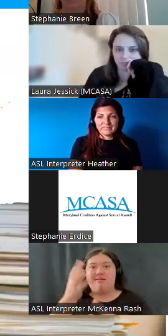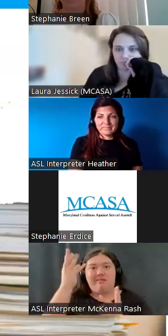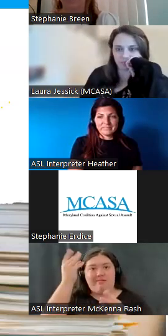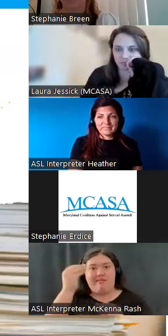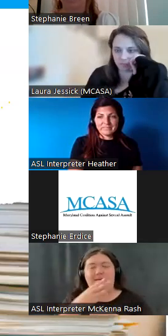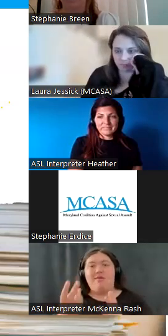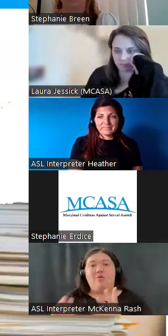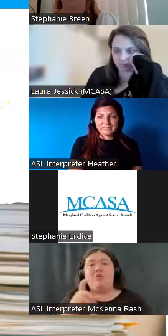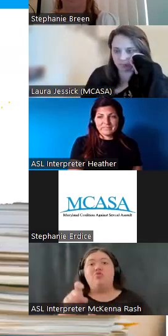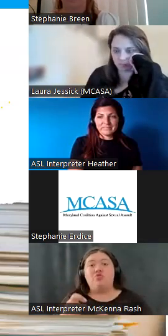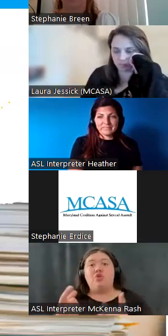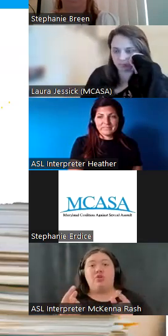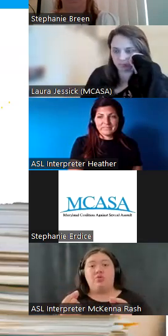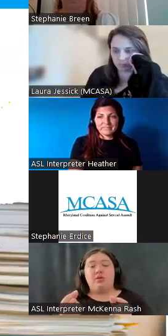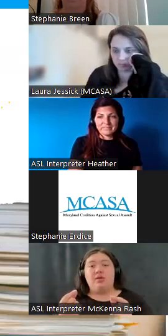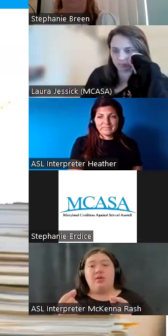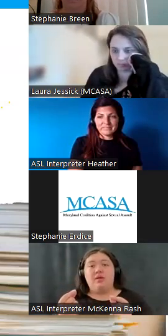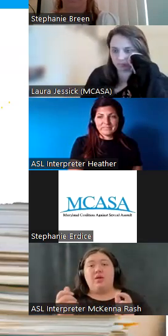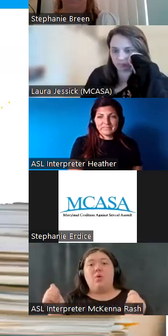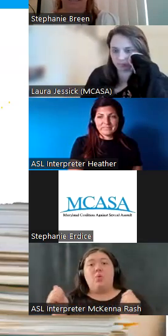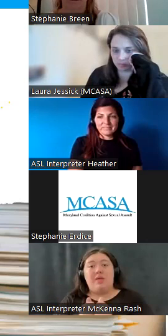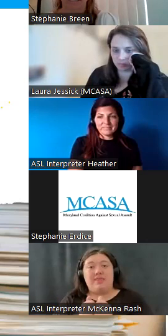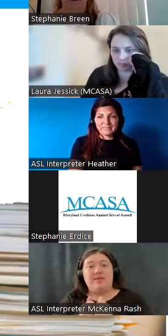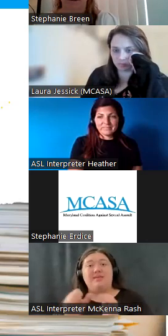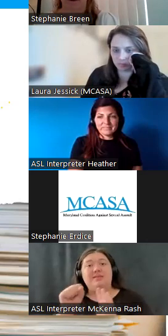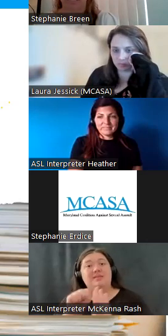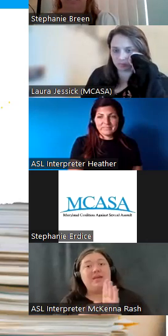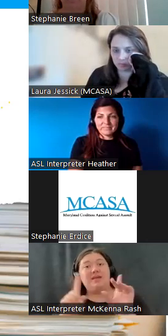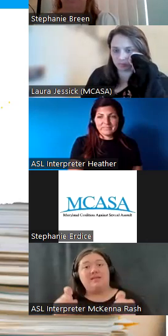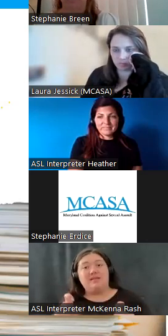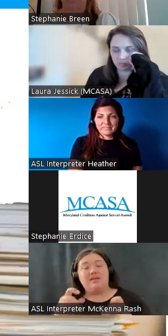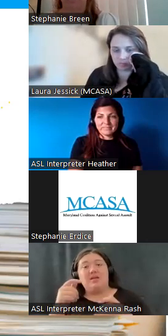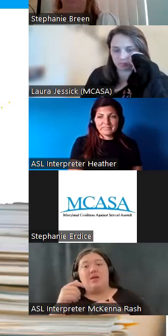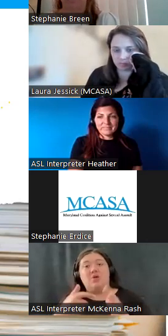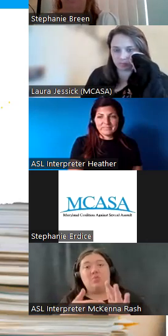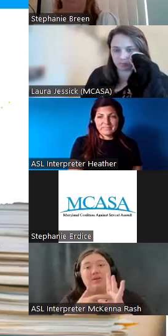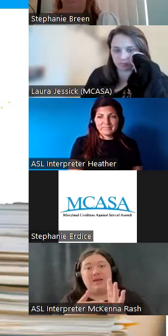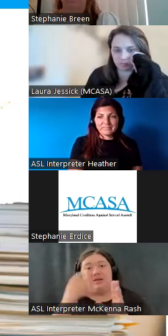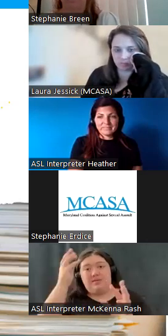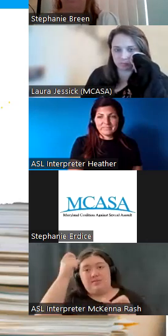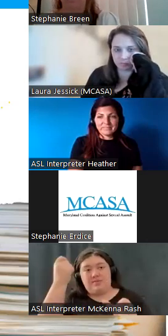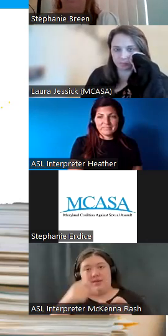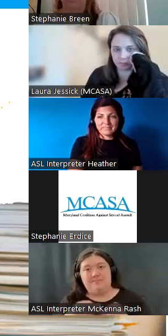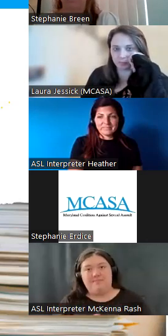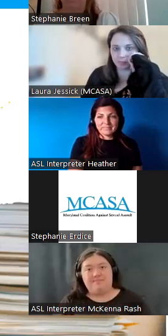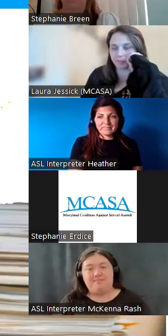review should be conducted with the state's testing criteria in mind.